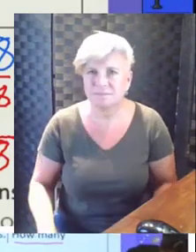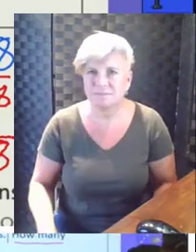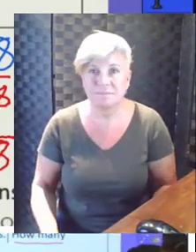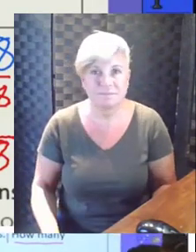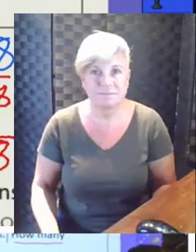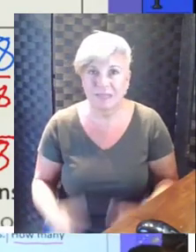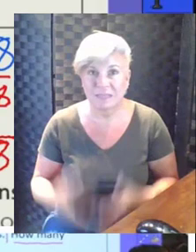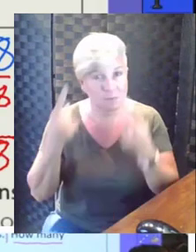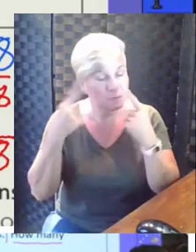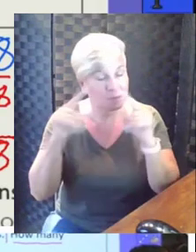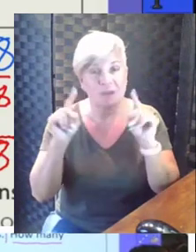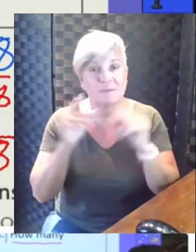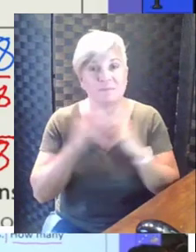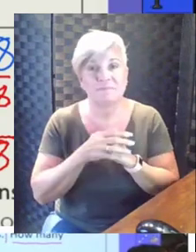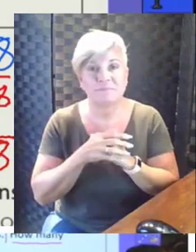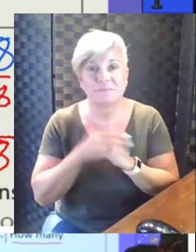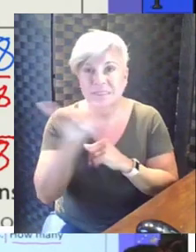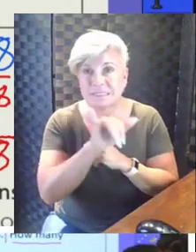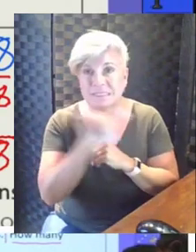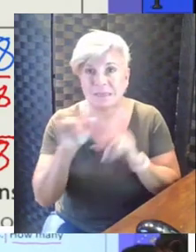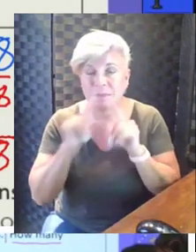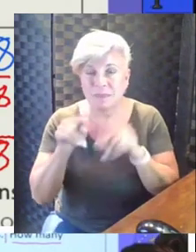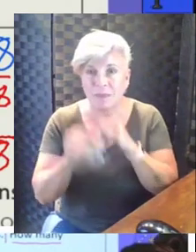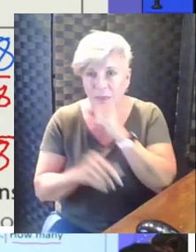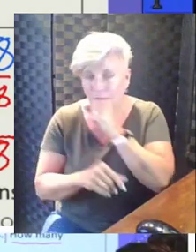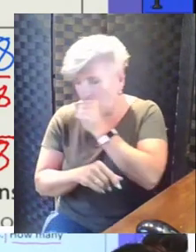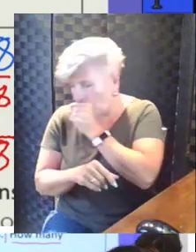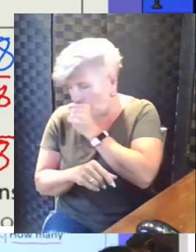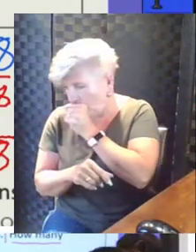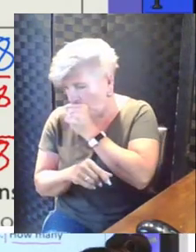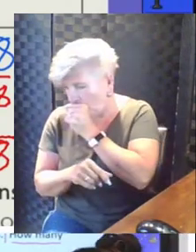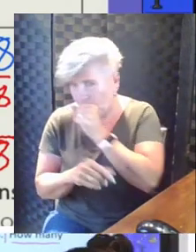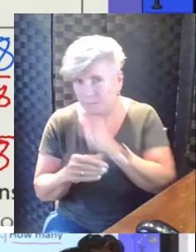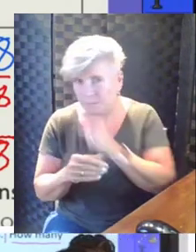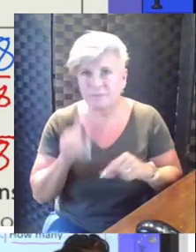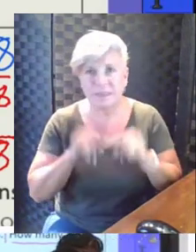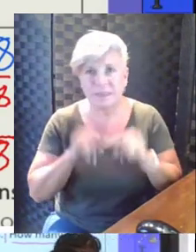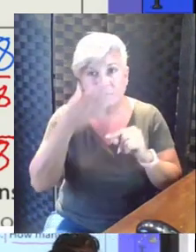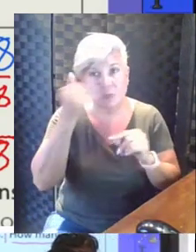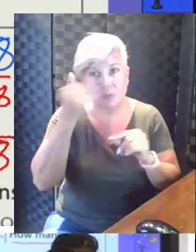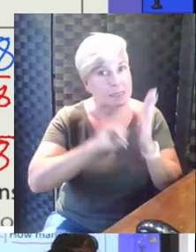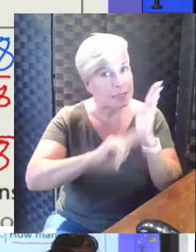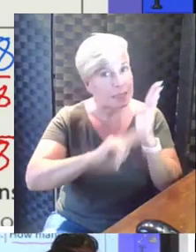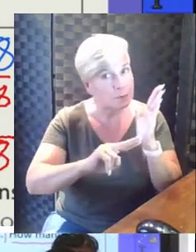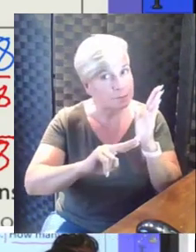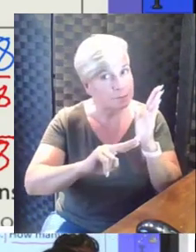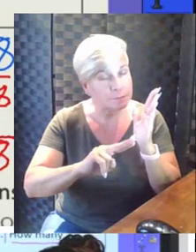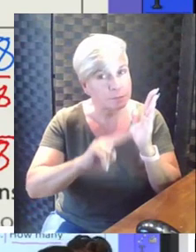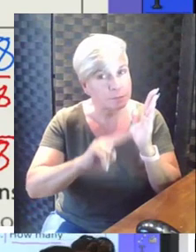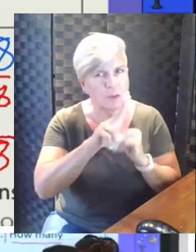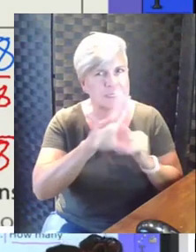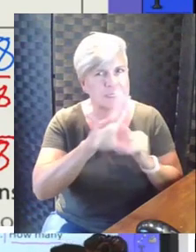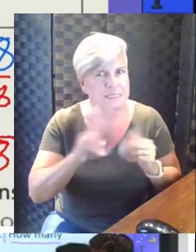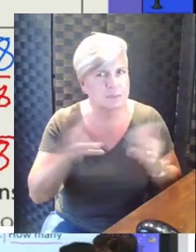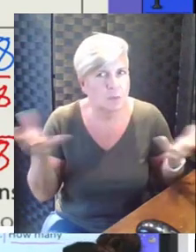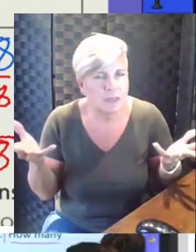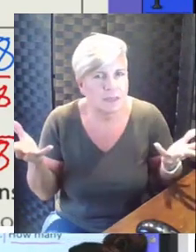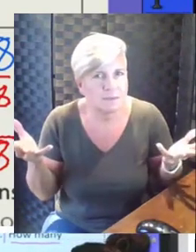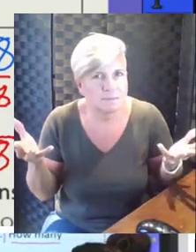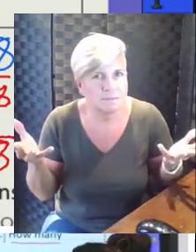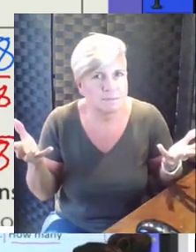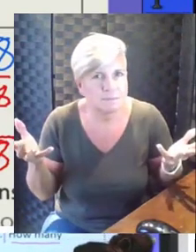what we got with our base 10 models. We cannot forget our label,